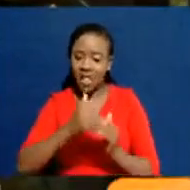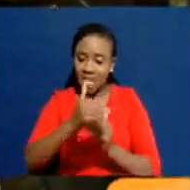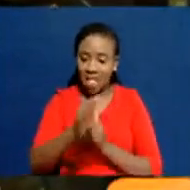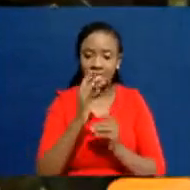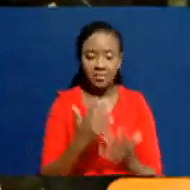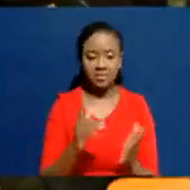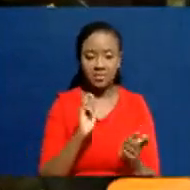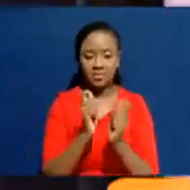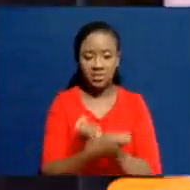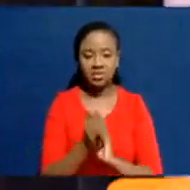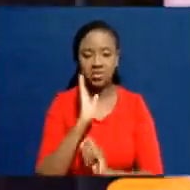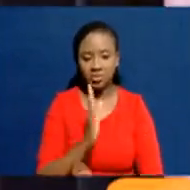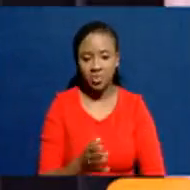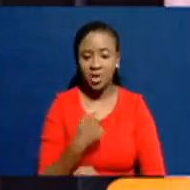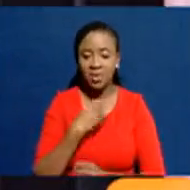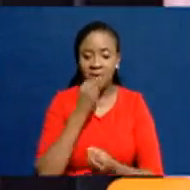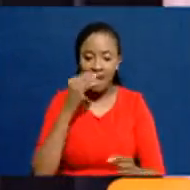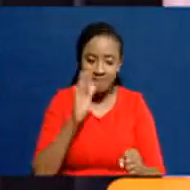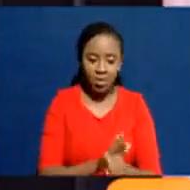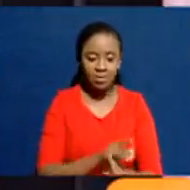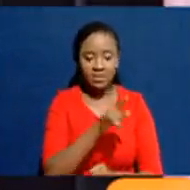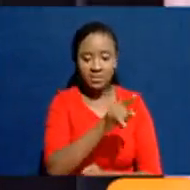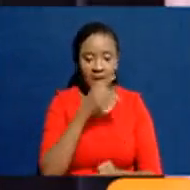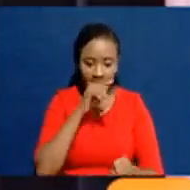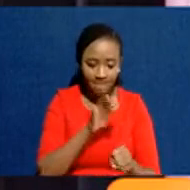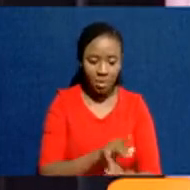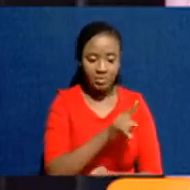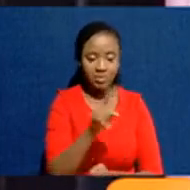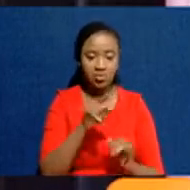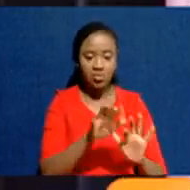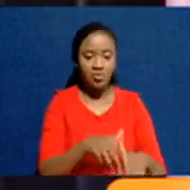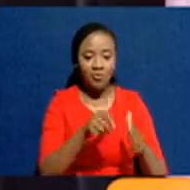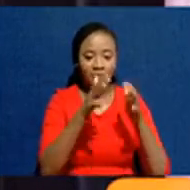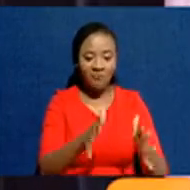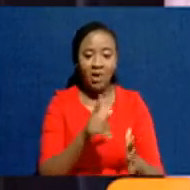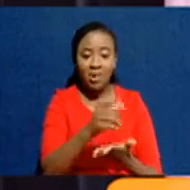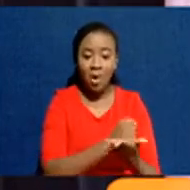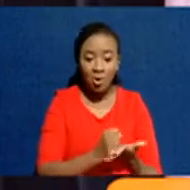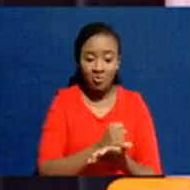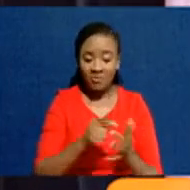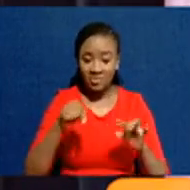mabadiliko. Assure the coffee farmers that this conference was not a talk shop.